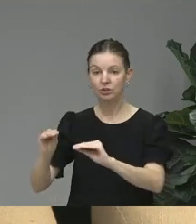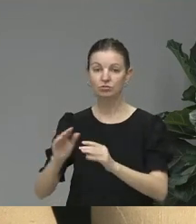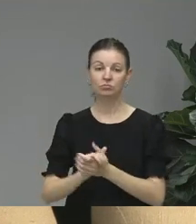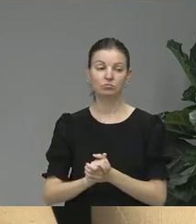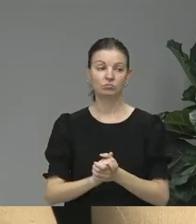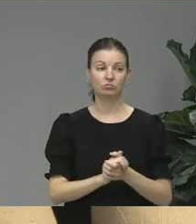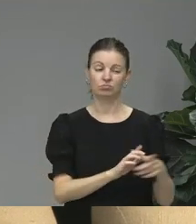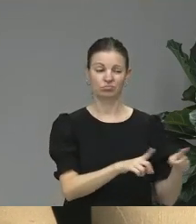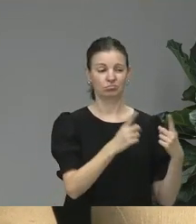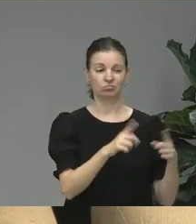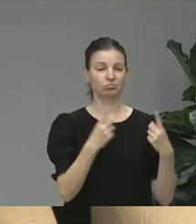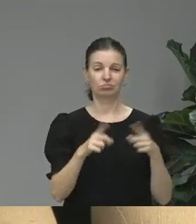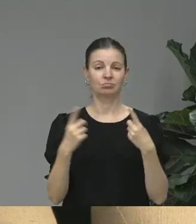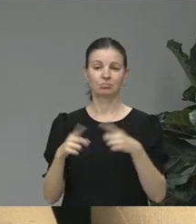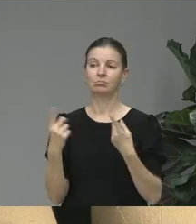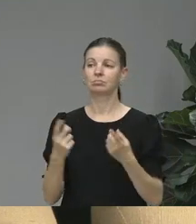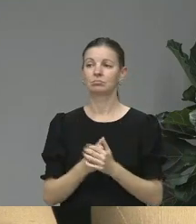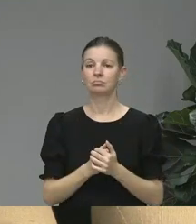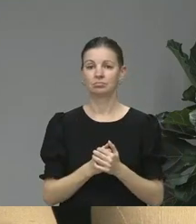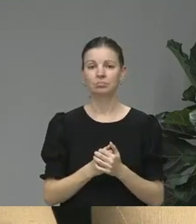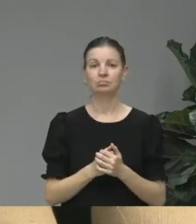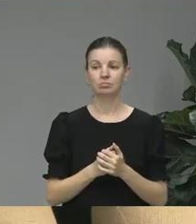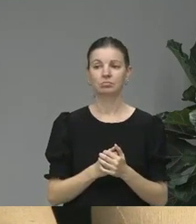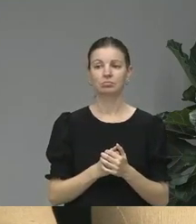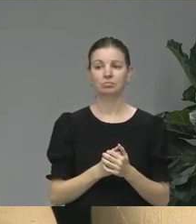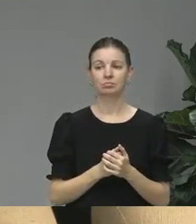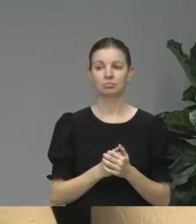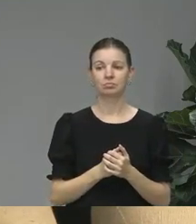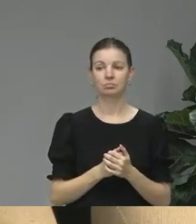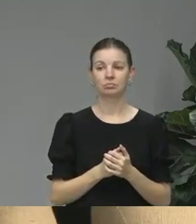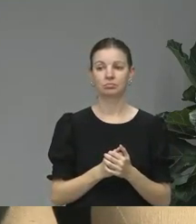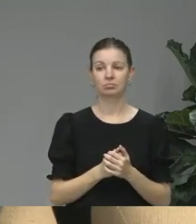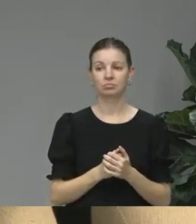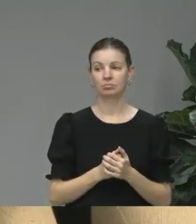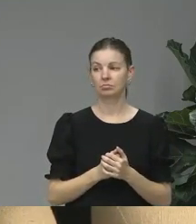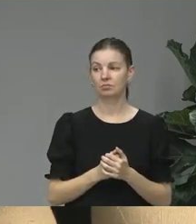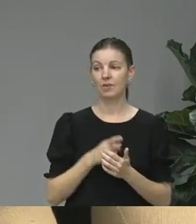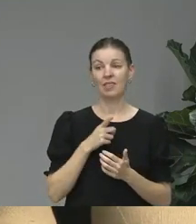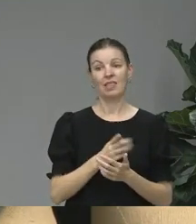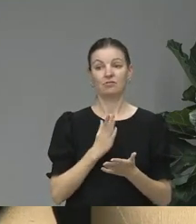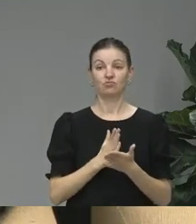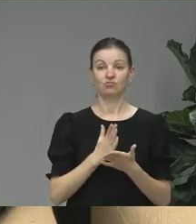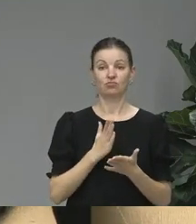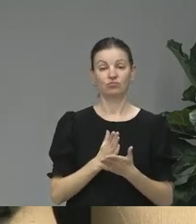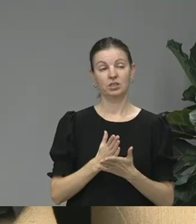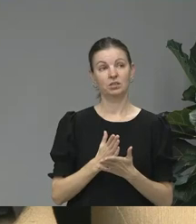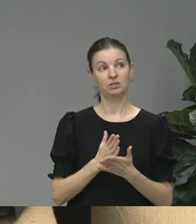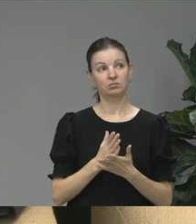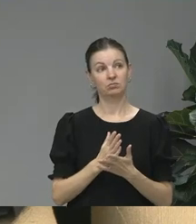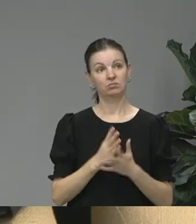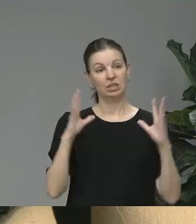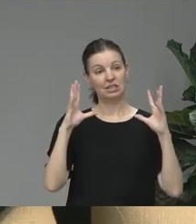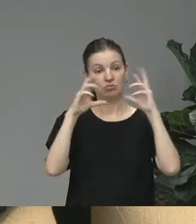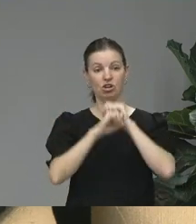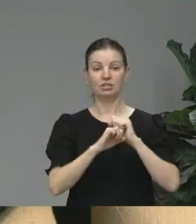you know, I think that, to my mind, encapsulates how our